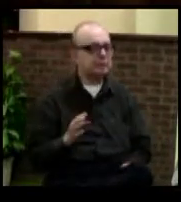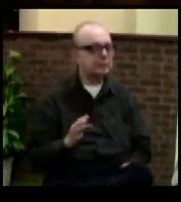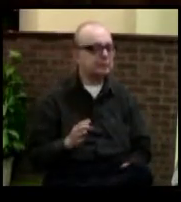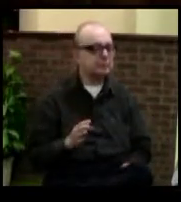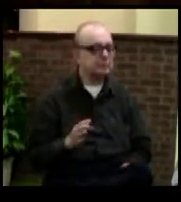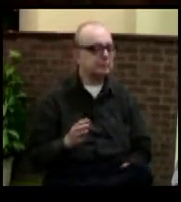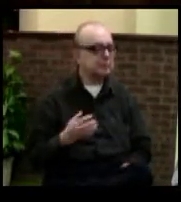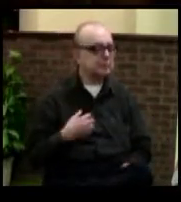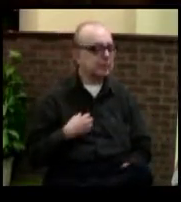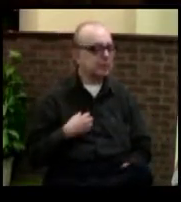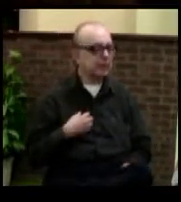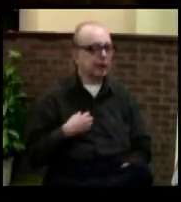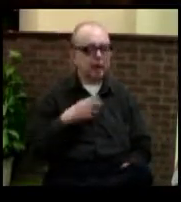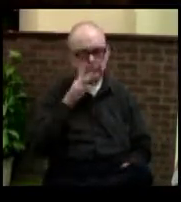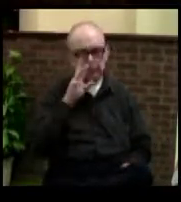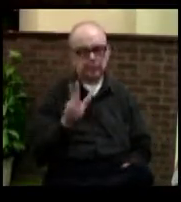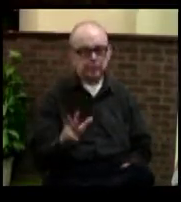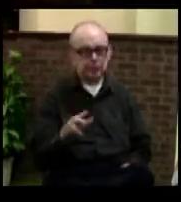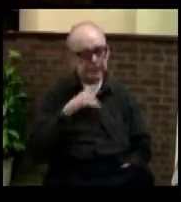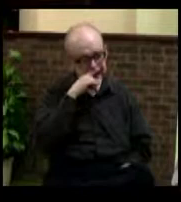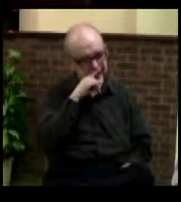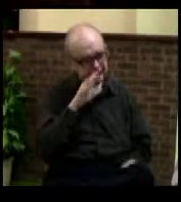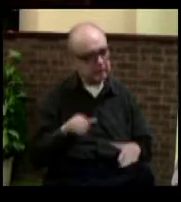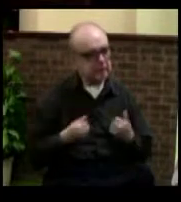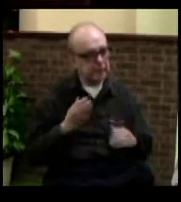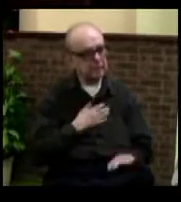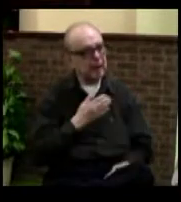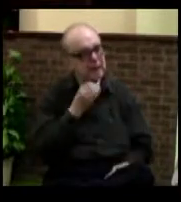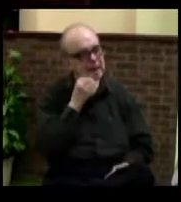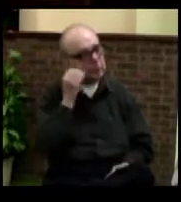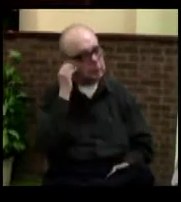understand. I've got 3 kids that live in my house.